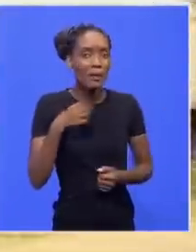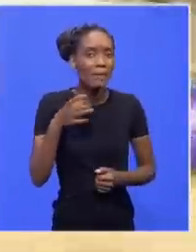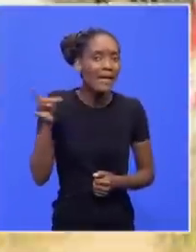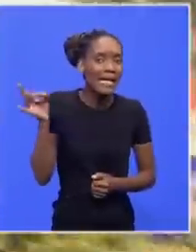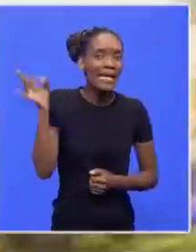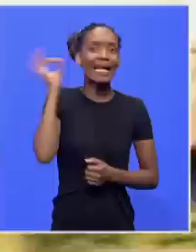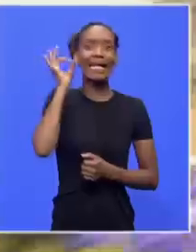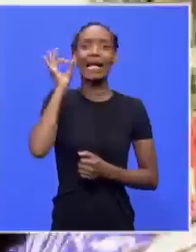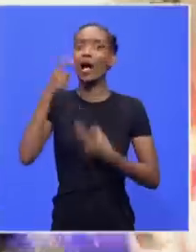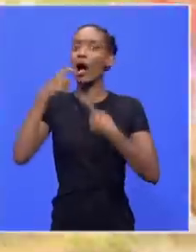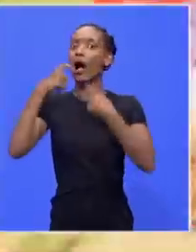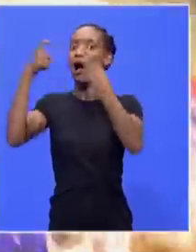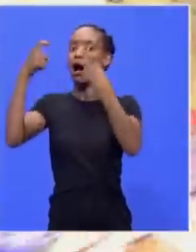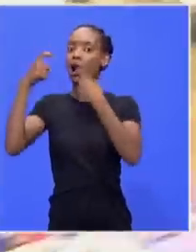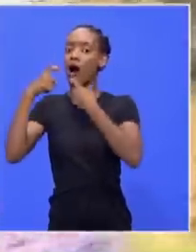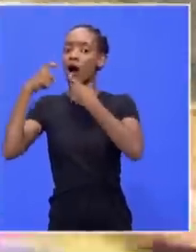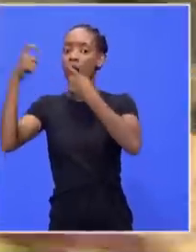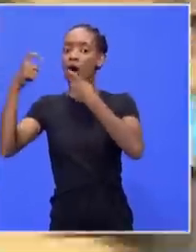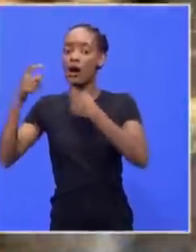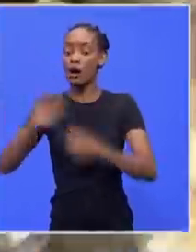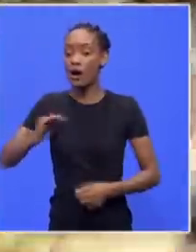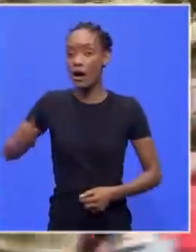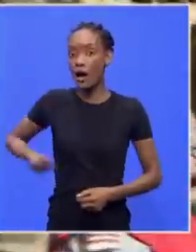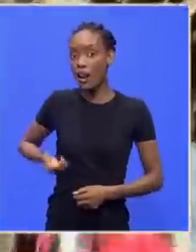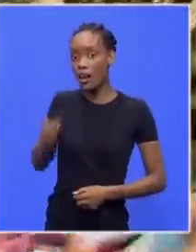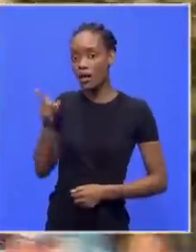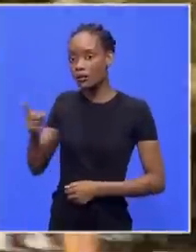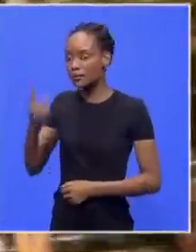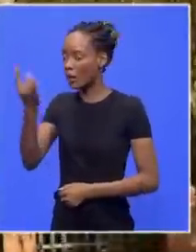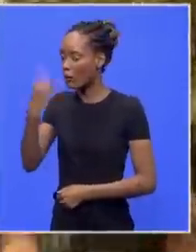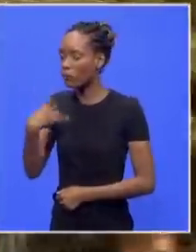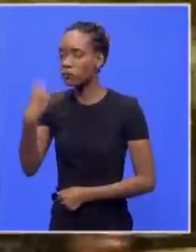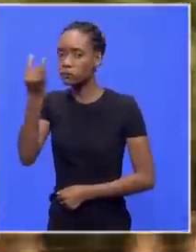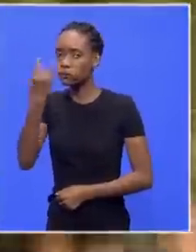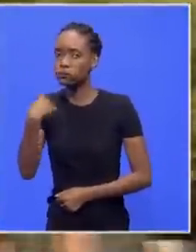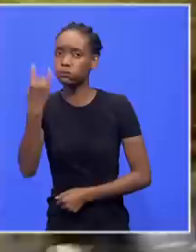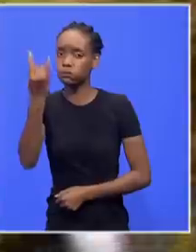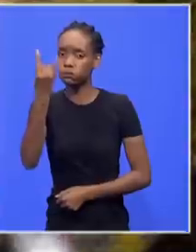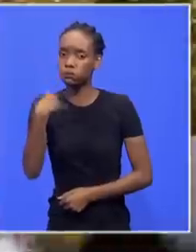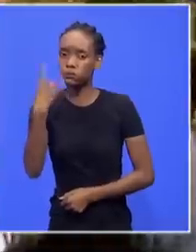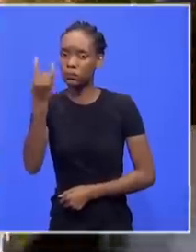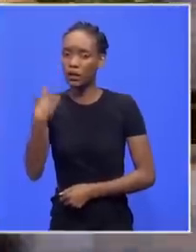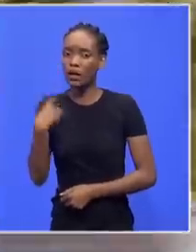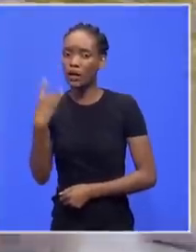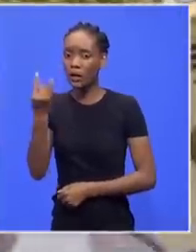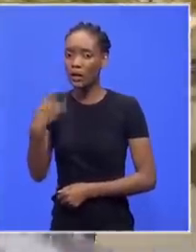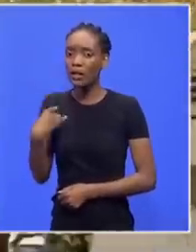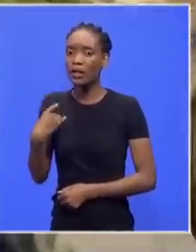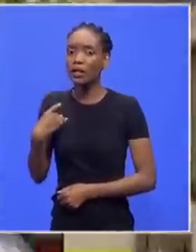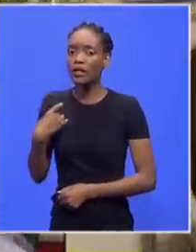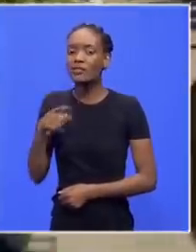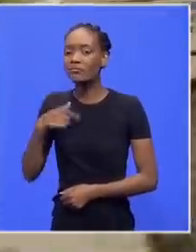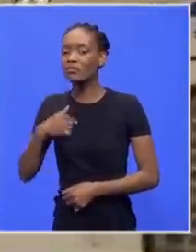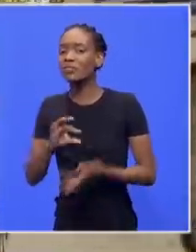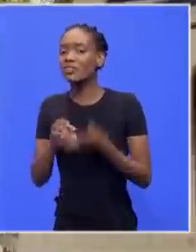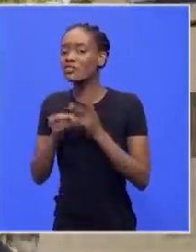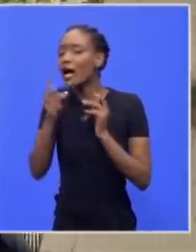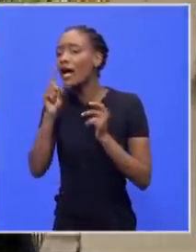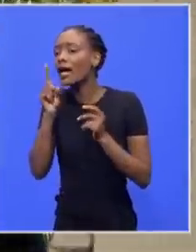behind me. There's a lady that is crying on the other side of this van. I'm going to try and see what is happening